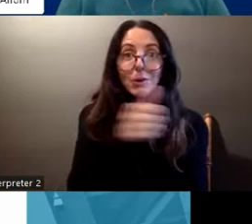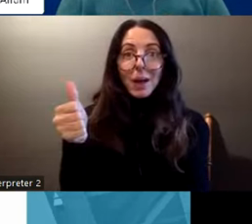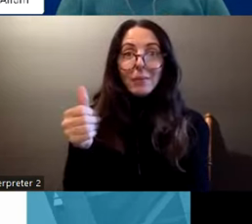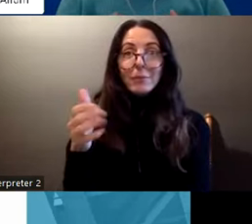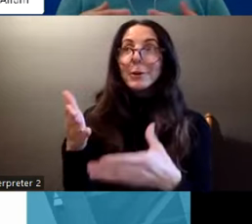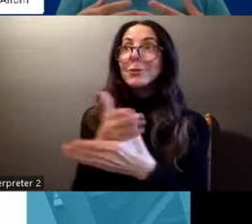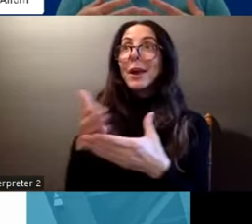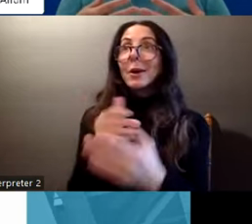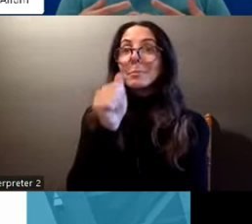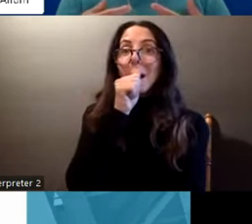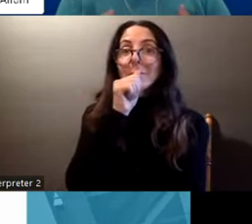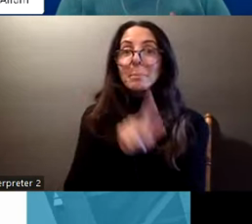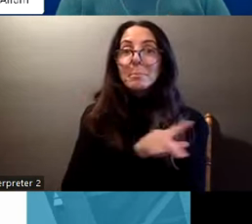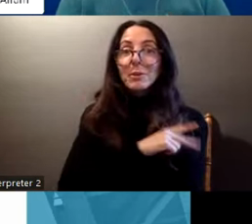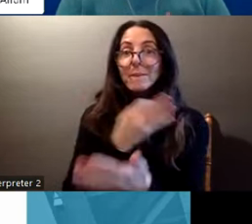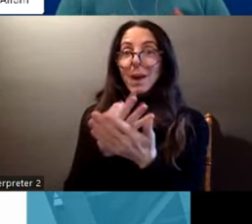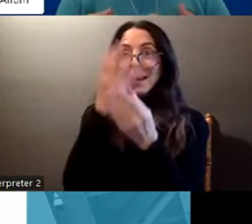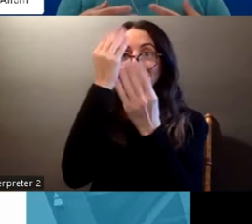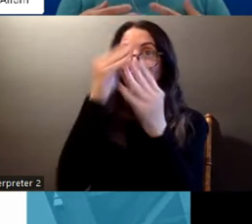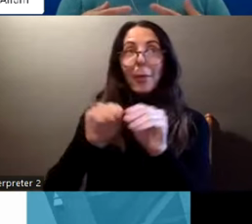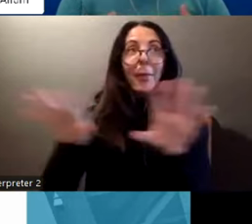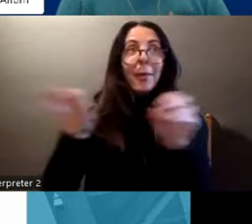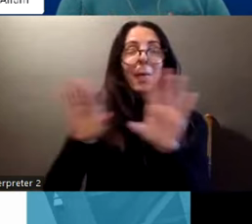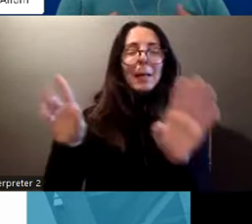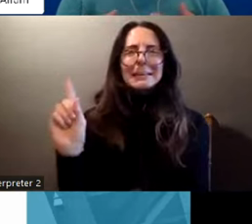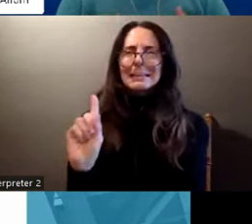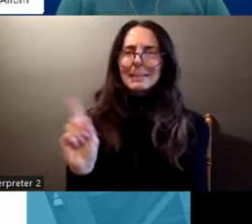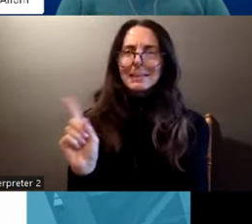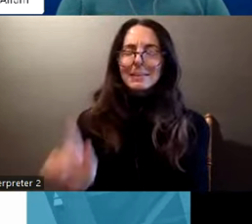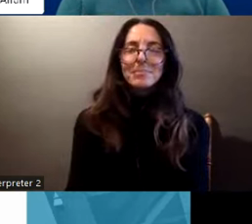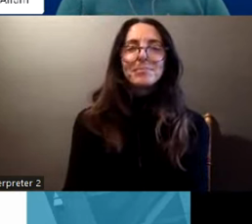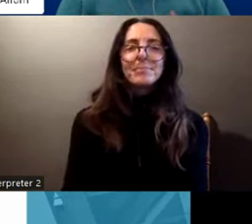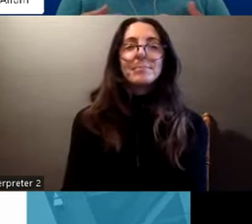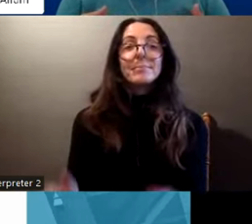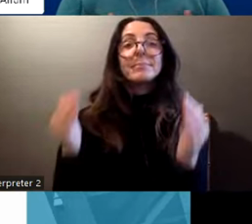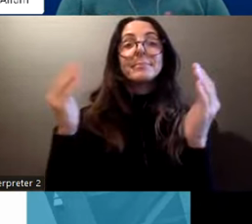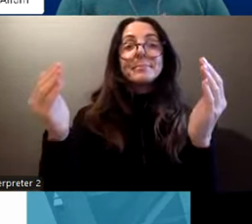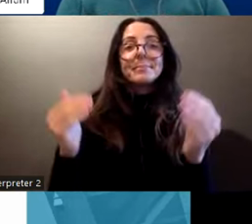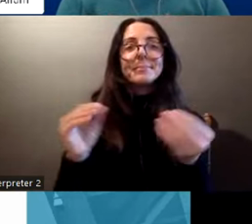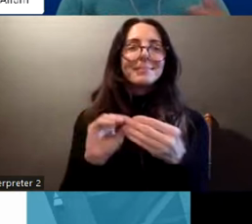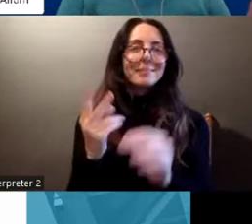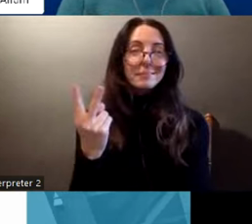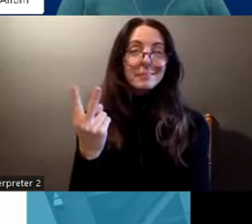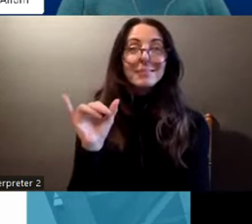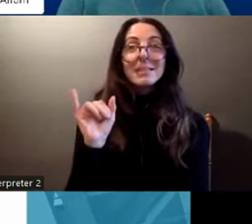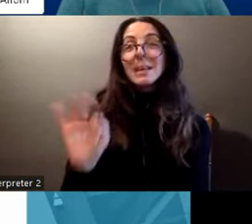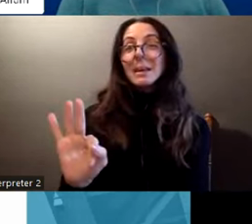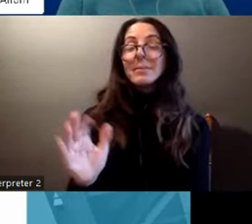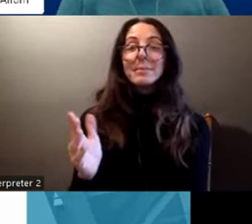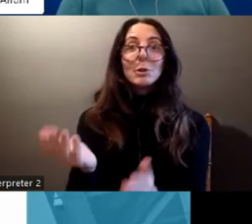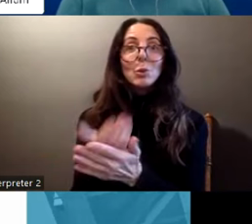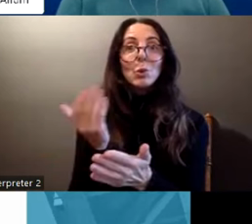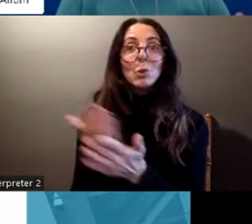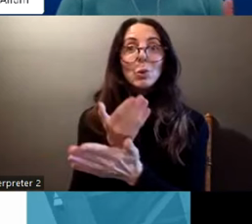information. Take time to confirm any information or opportunity. So when you get that